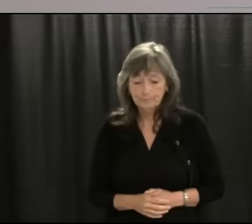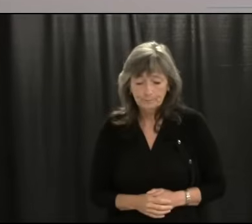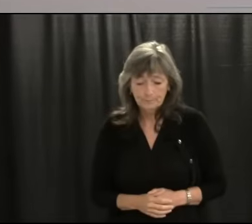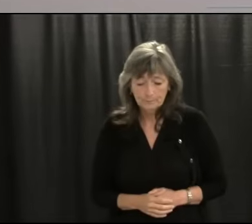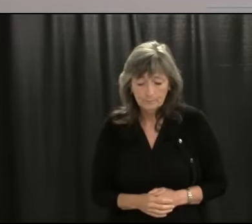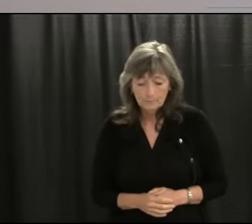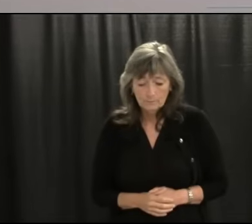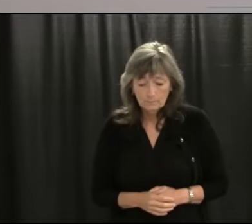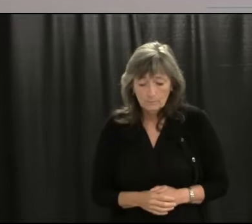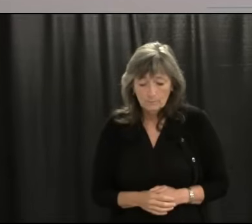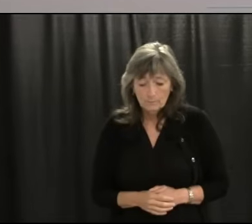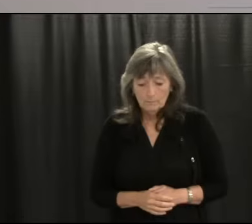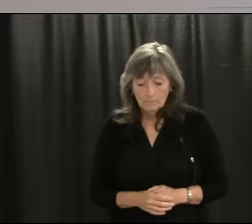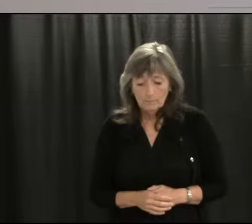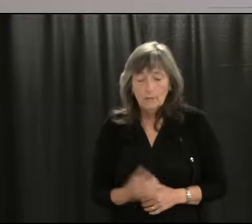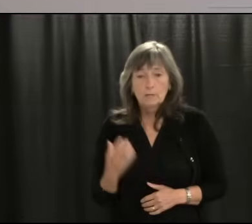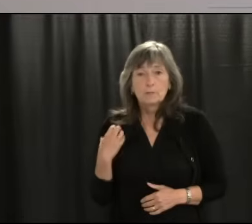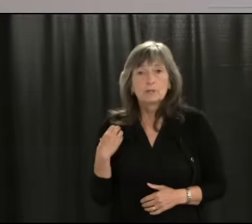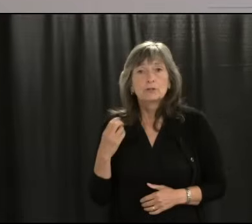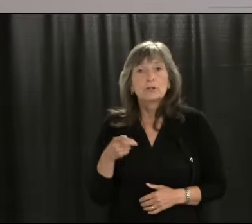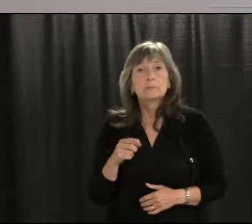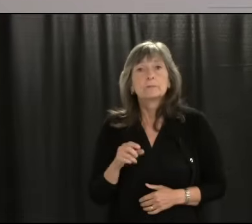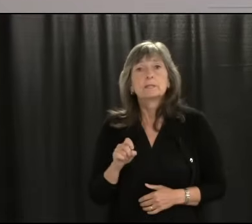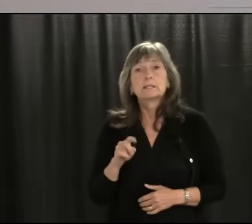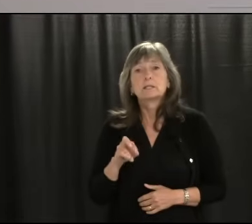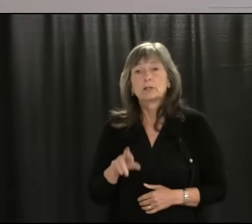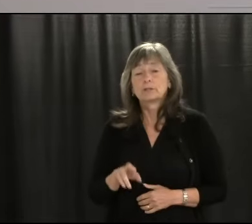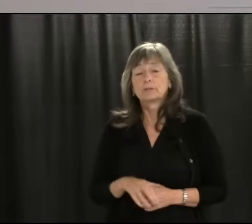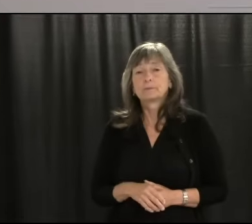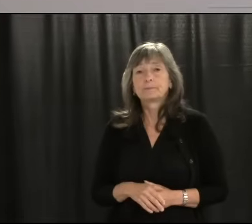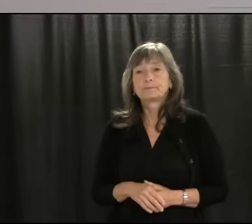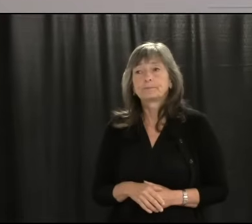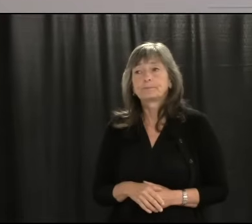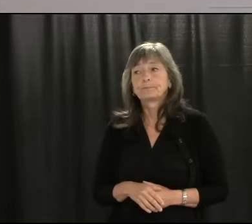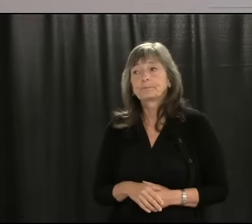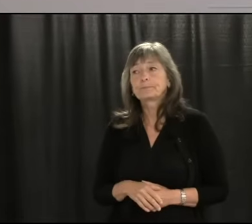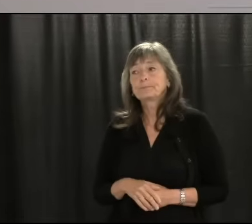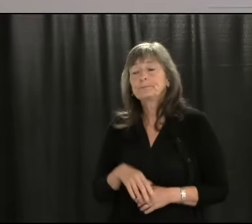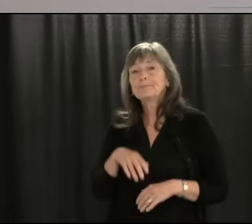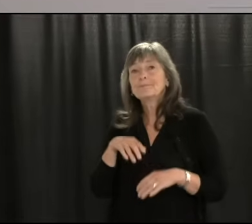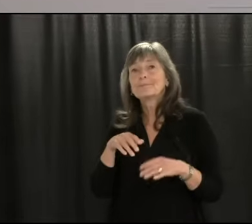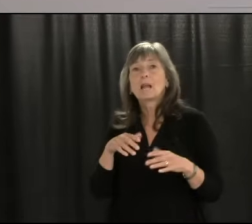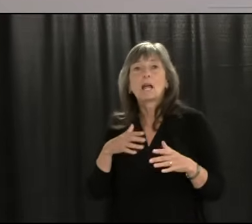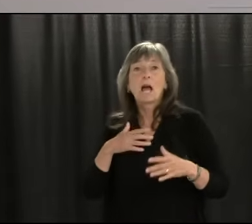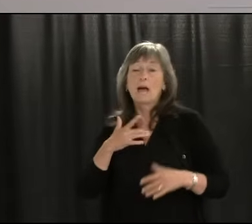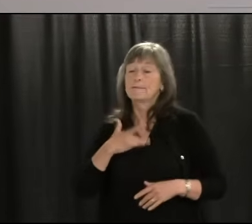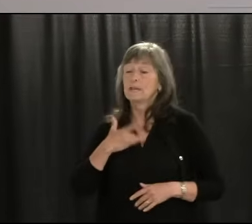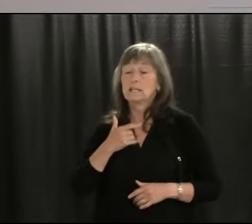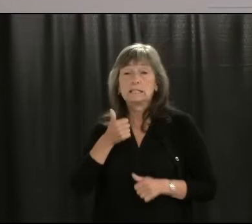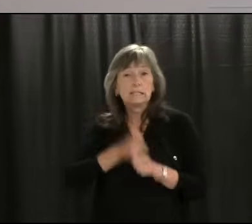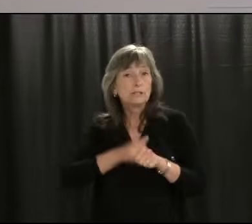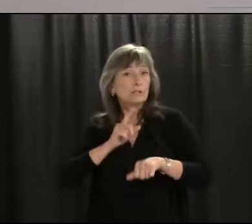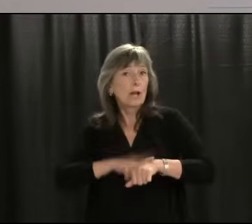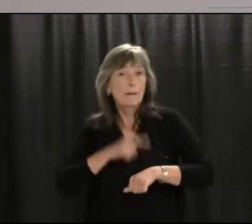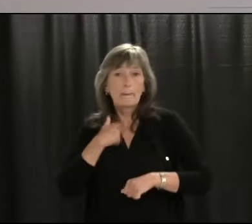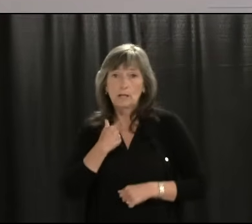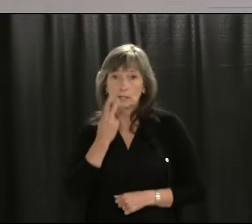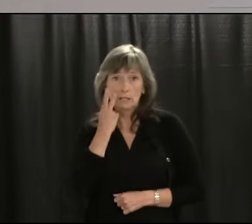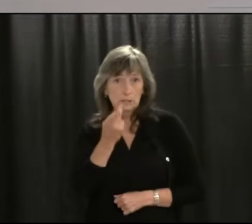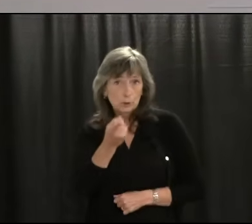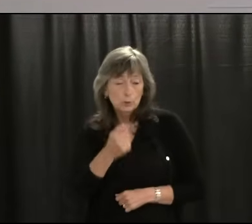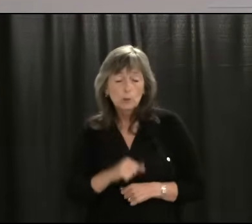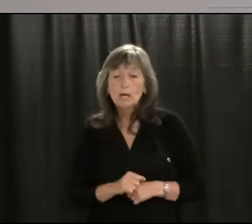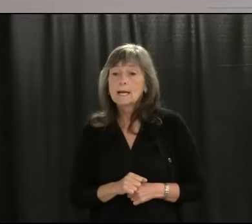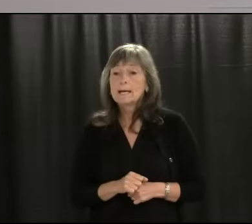Minister Dempster, any comments? Thank you, Premier. I do feel it's my duty now, every briefing, to remind people